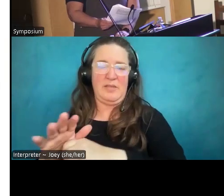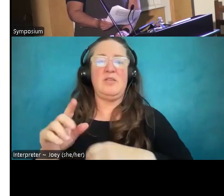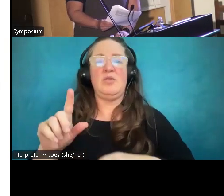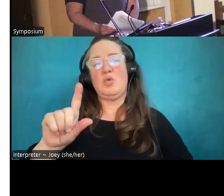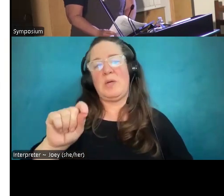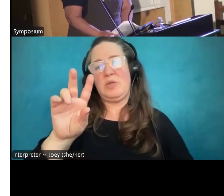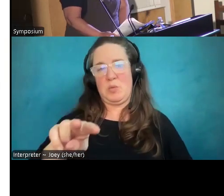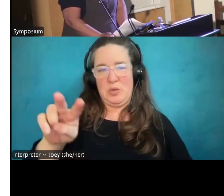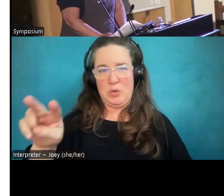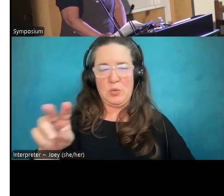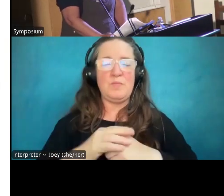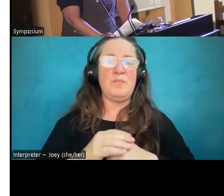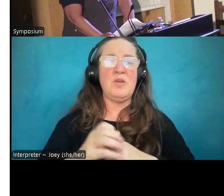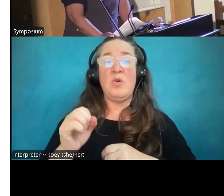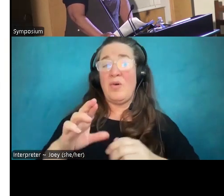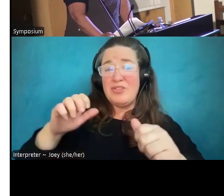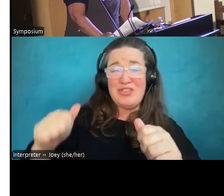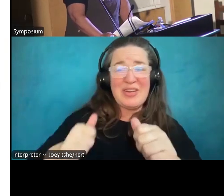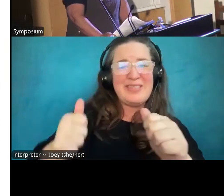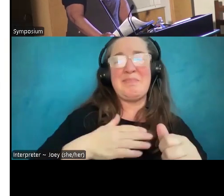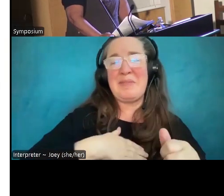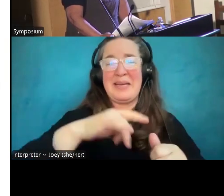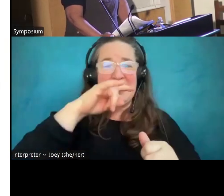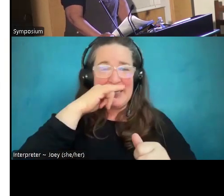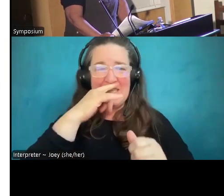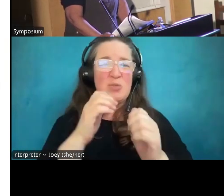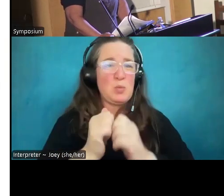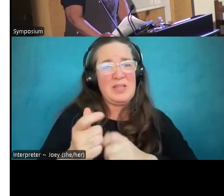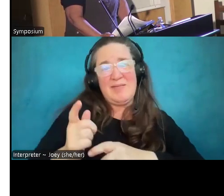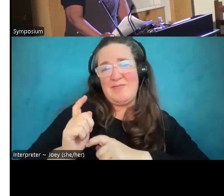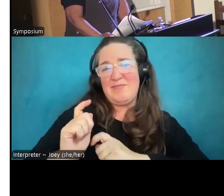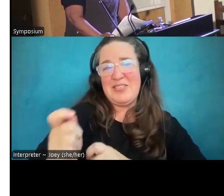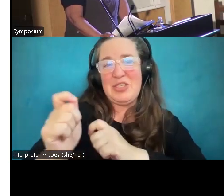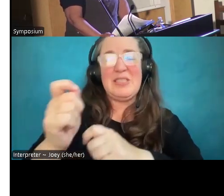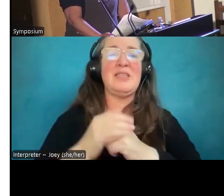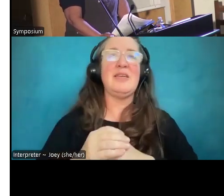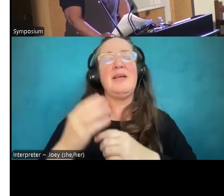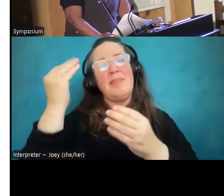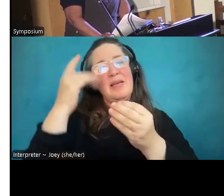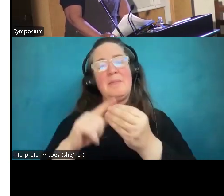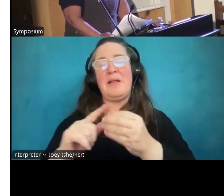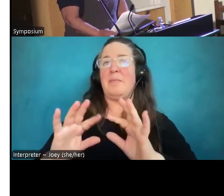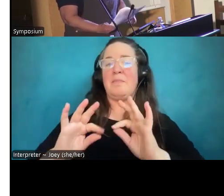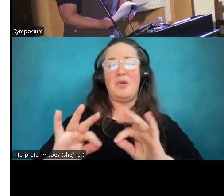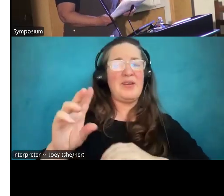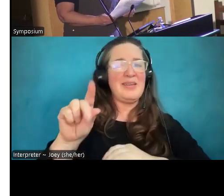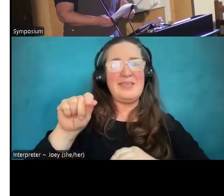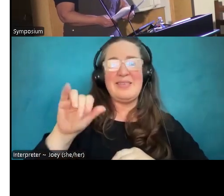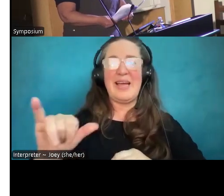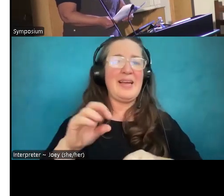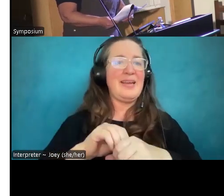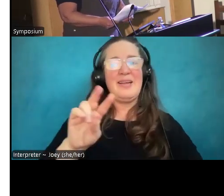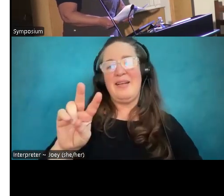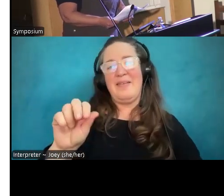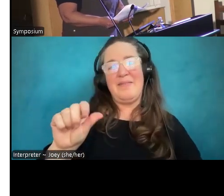places and experiences of life in Alaska. Perfect Day in Valdez, hunting season, and Denali Grizzly